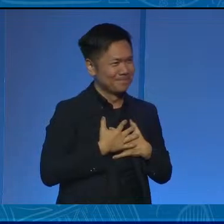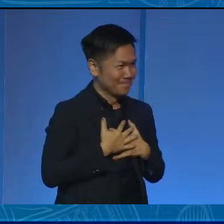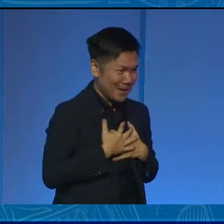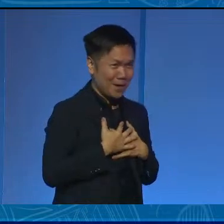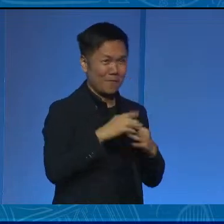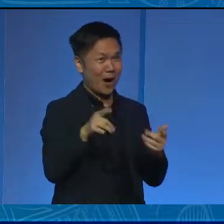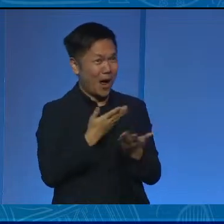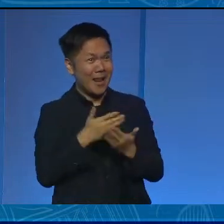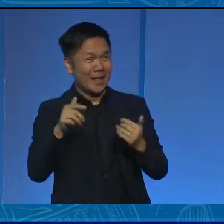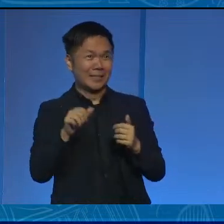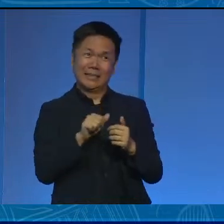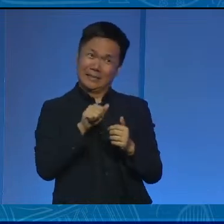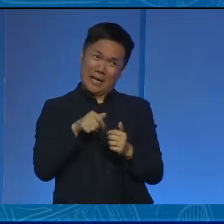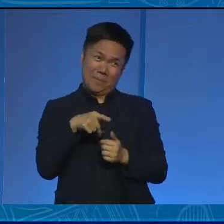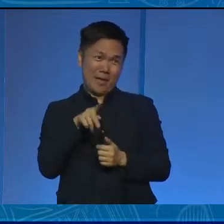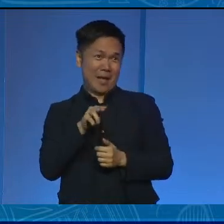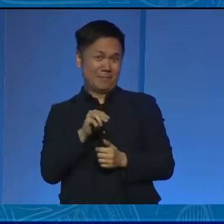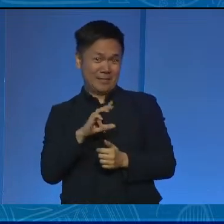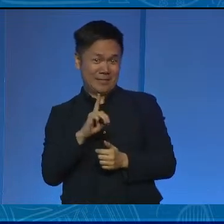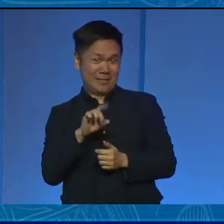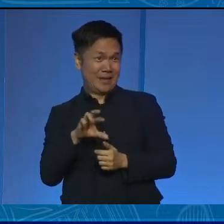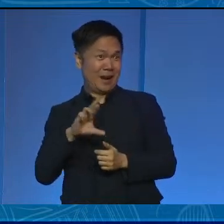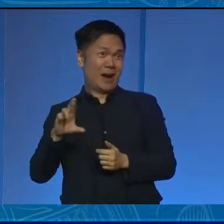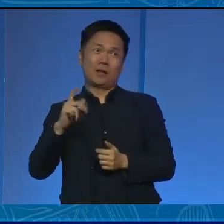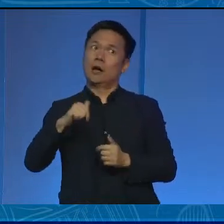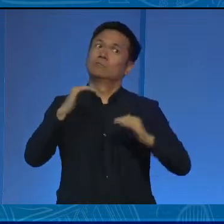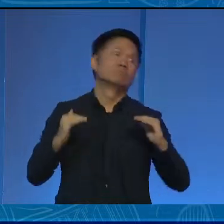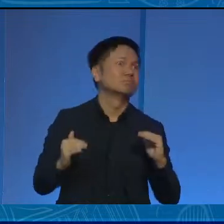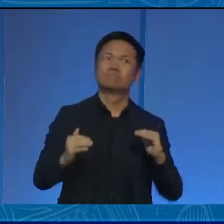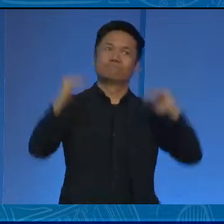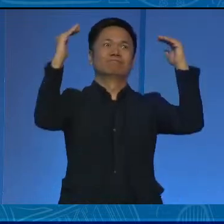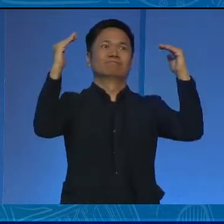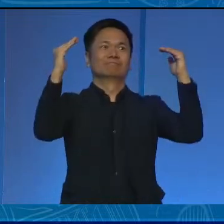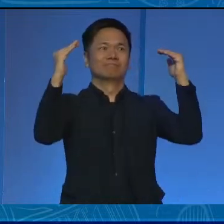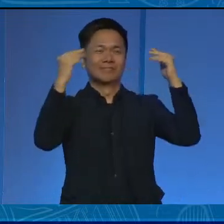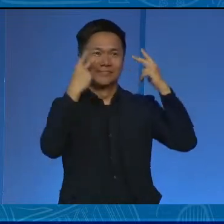Asian Ministerial Conferences on disaster risk reduction.